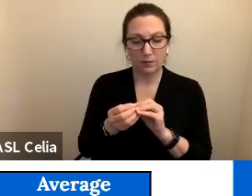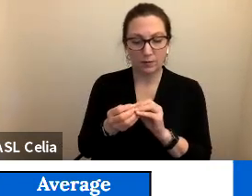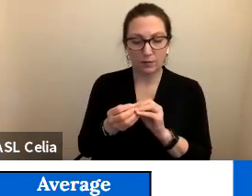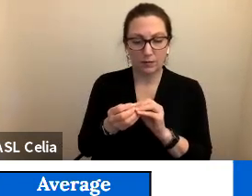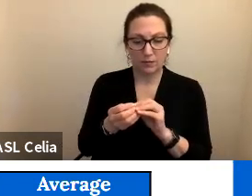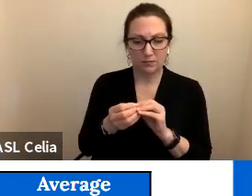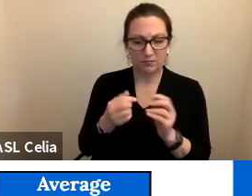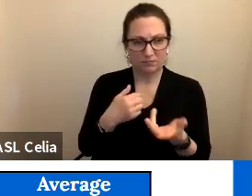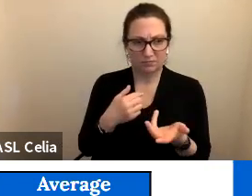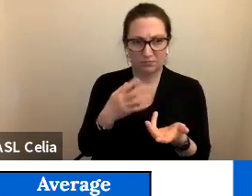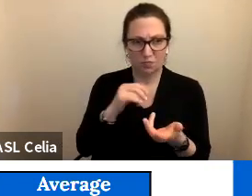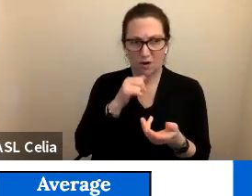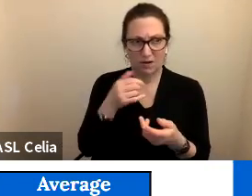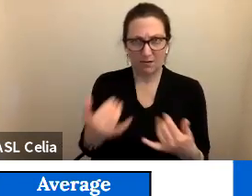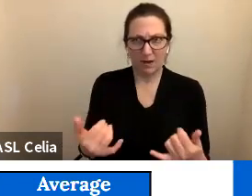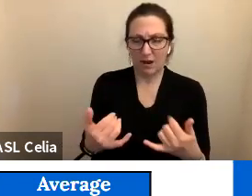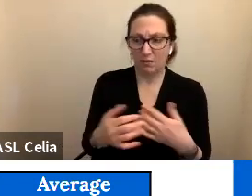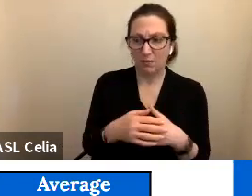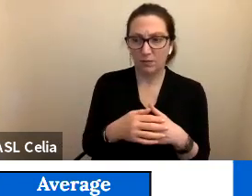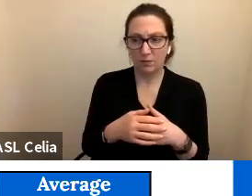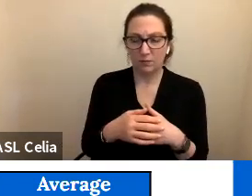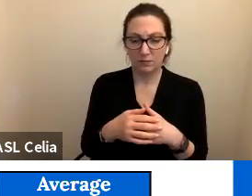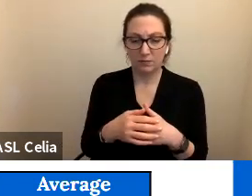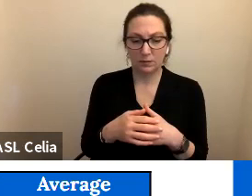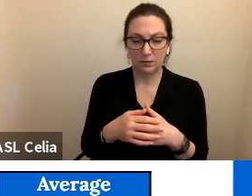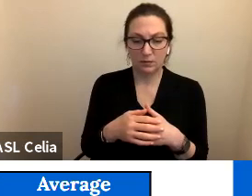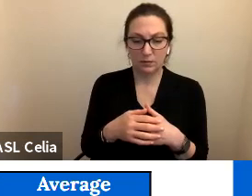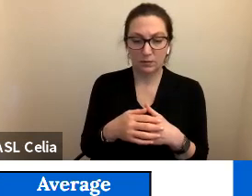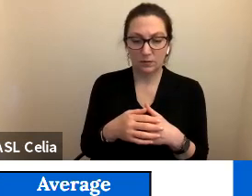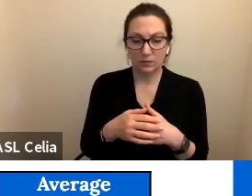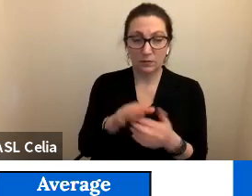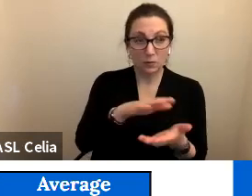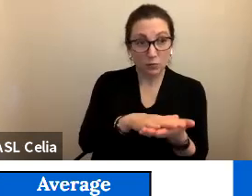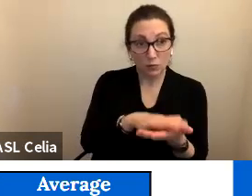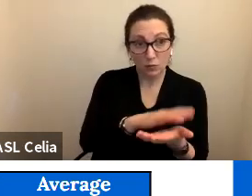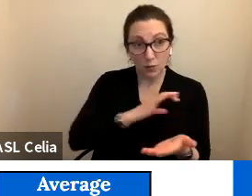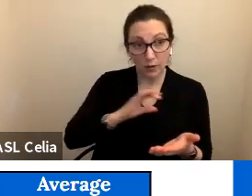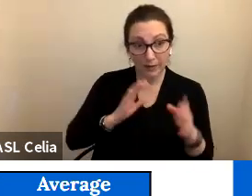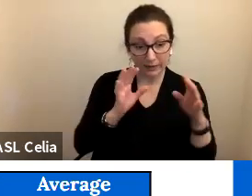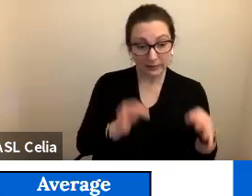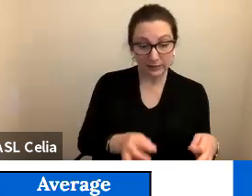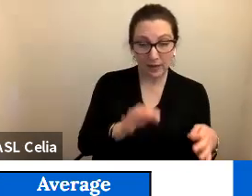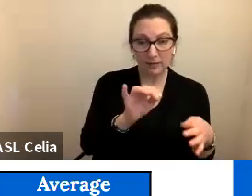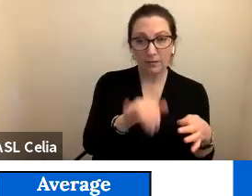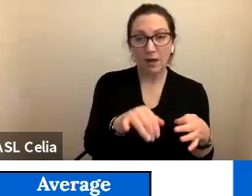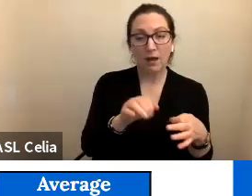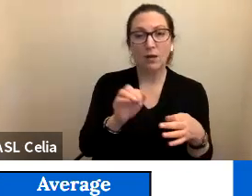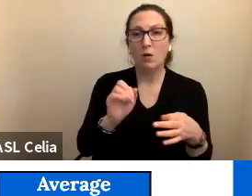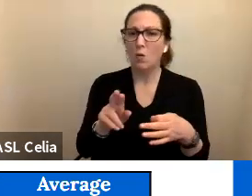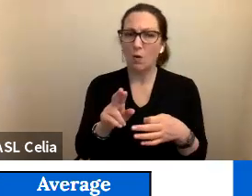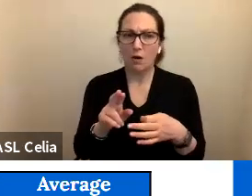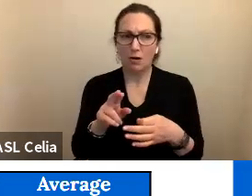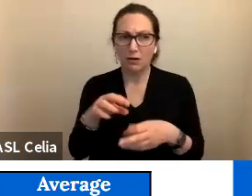every year? Was that a decision made by the school committee, or was that a decision made